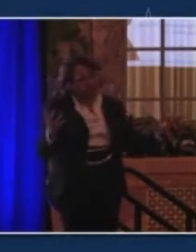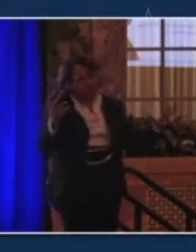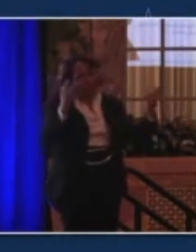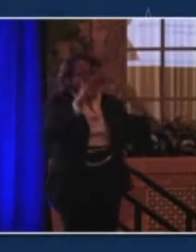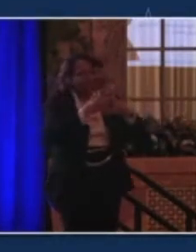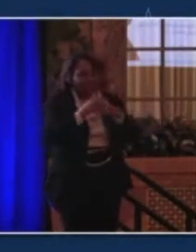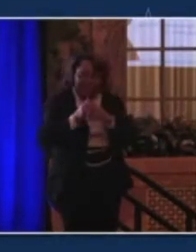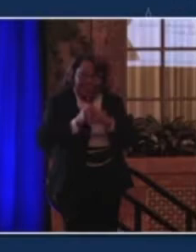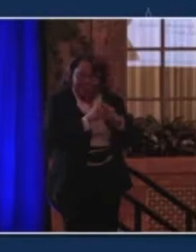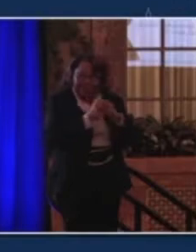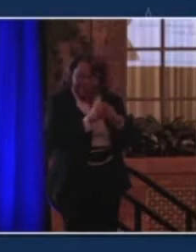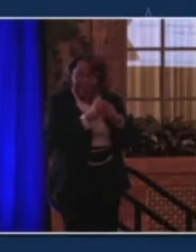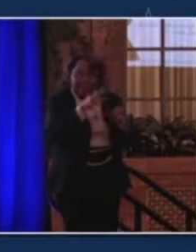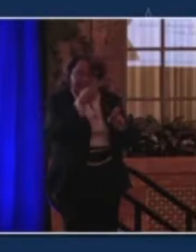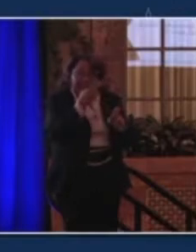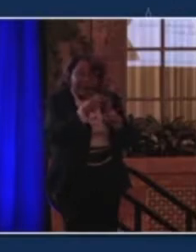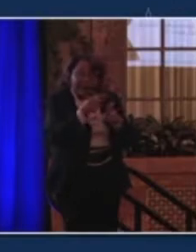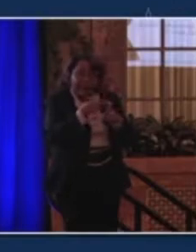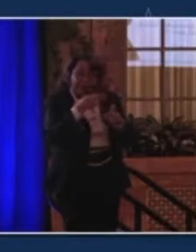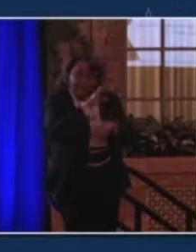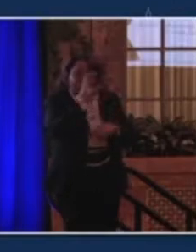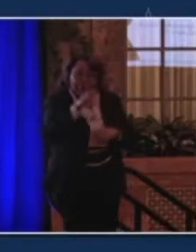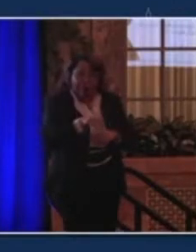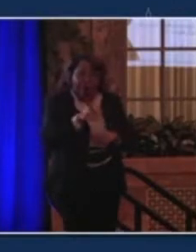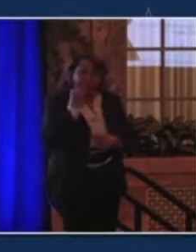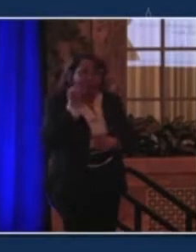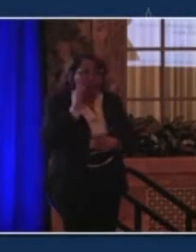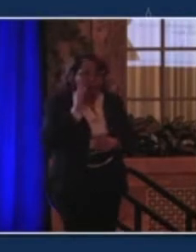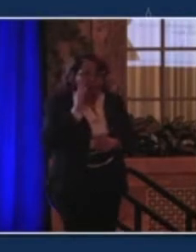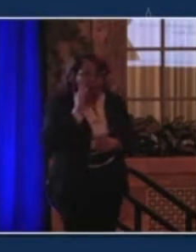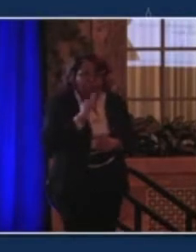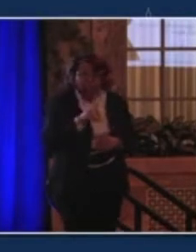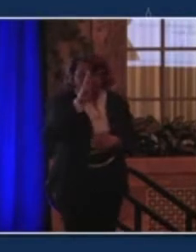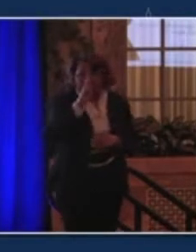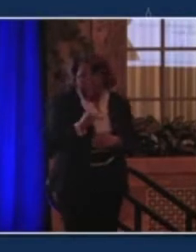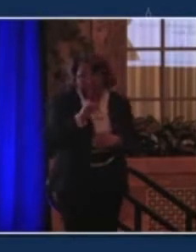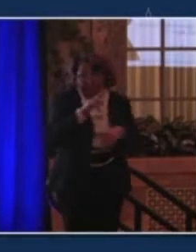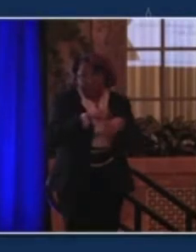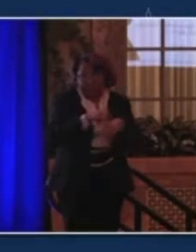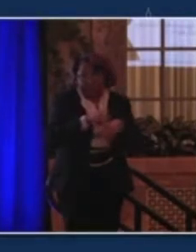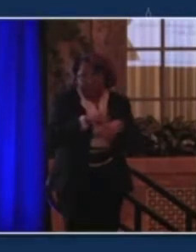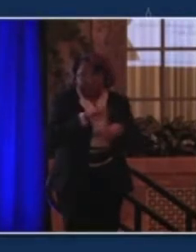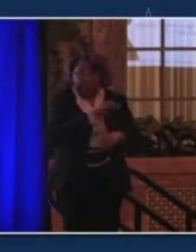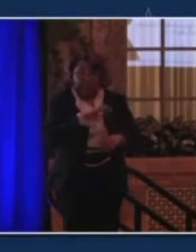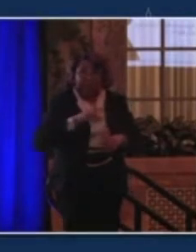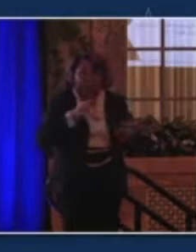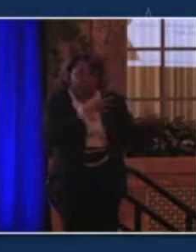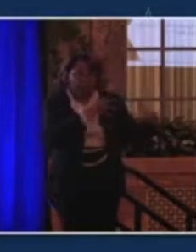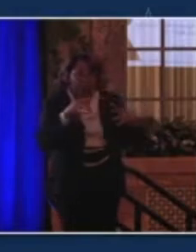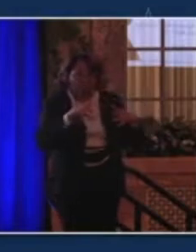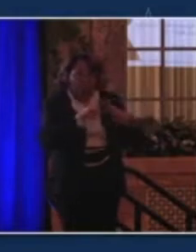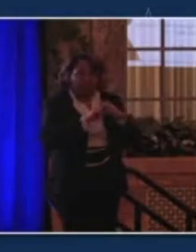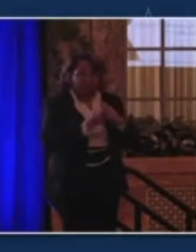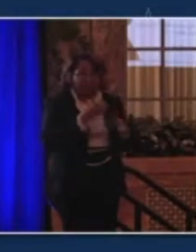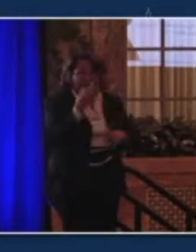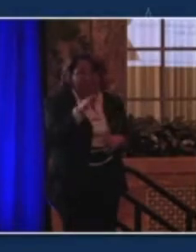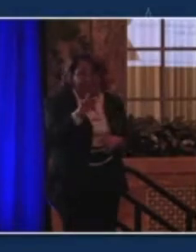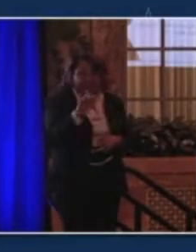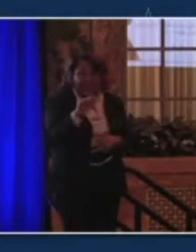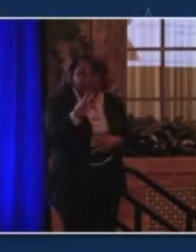cultures that call Chicago home. By the time council wars kicked off in 1983, only 3